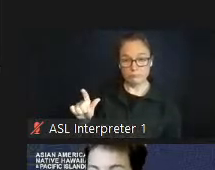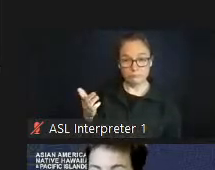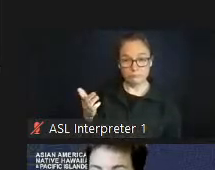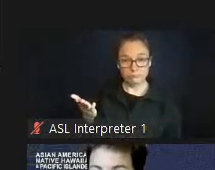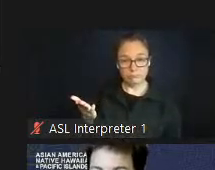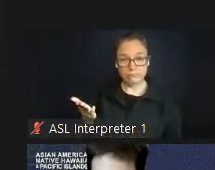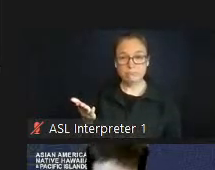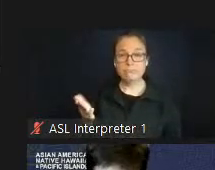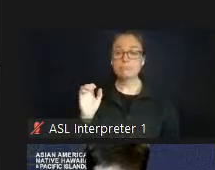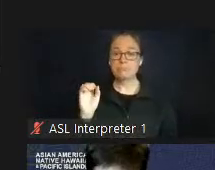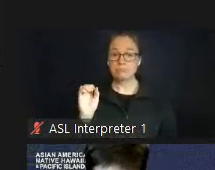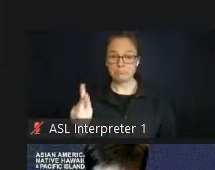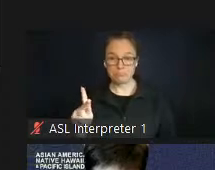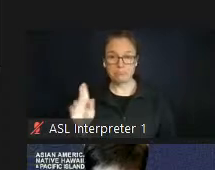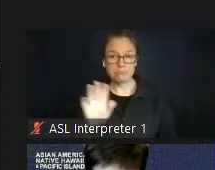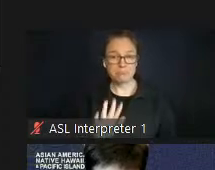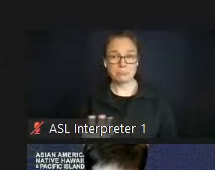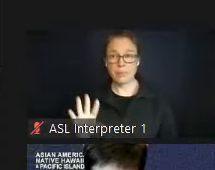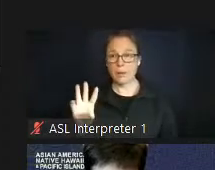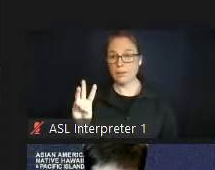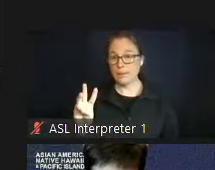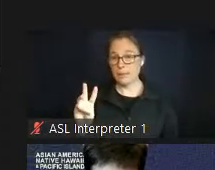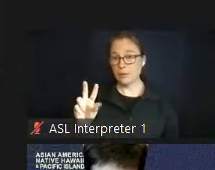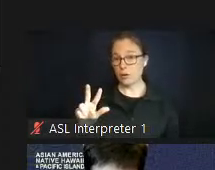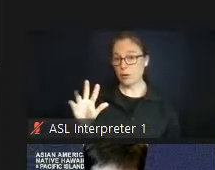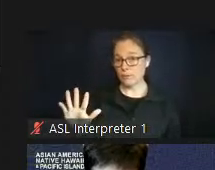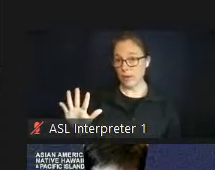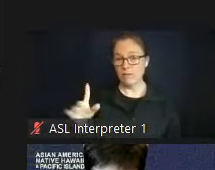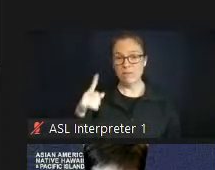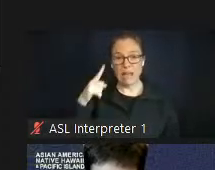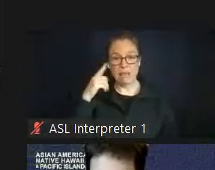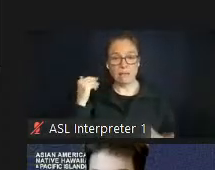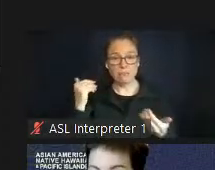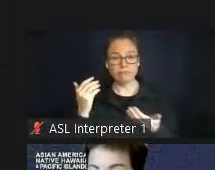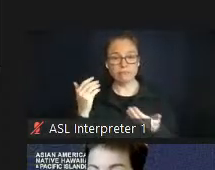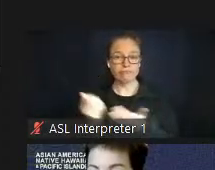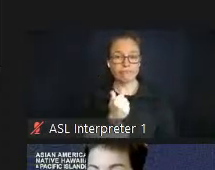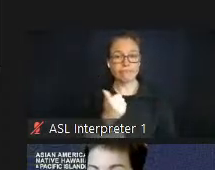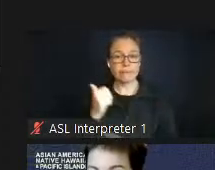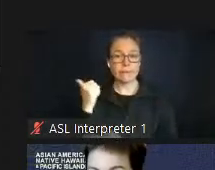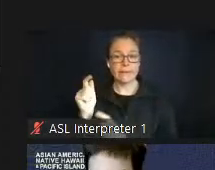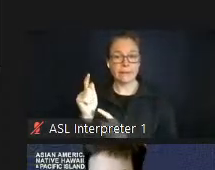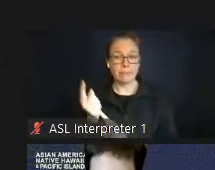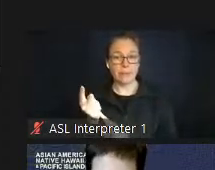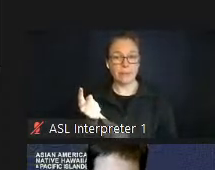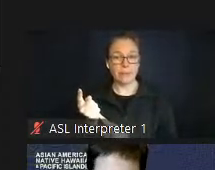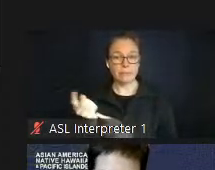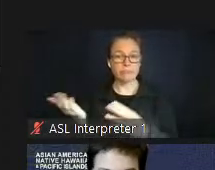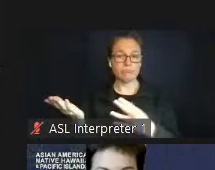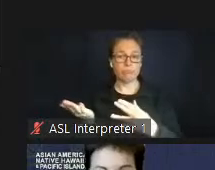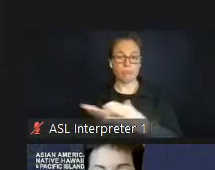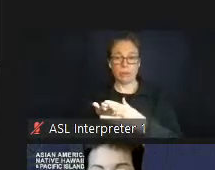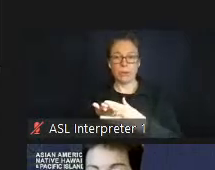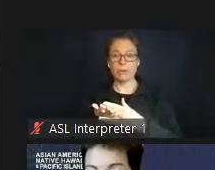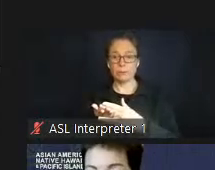Well, it is approximately 6:35. Why don't we take a 10-minute recess?